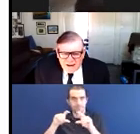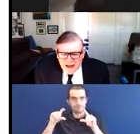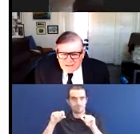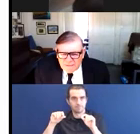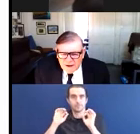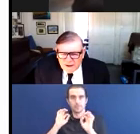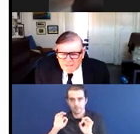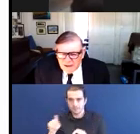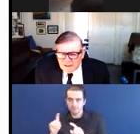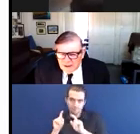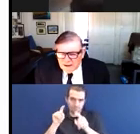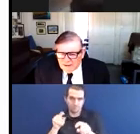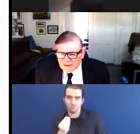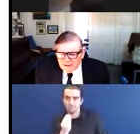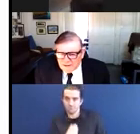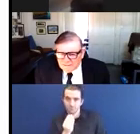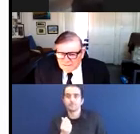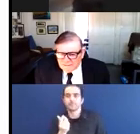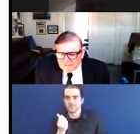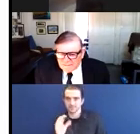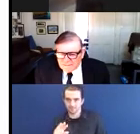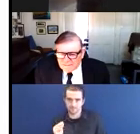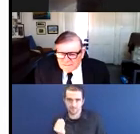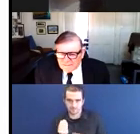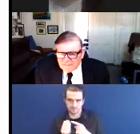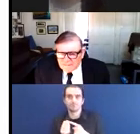and the maize meal. It makes a big difference.